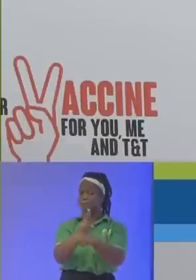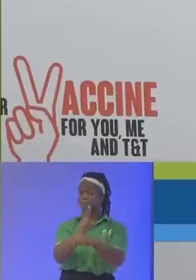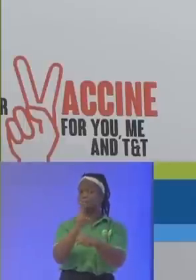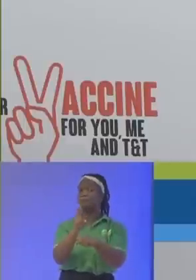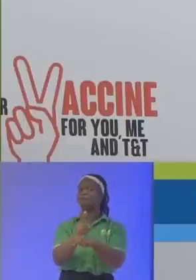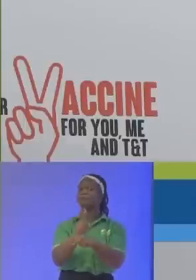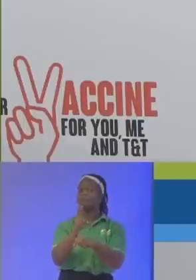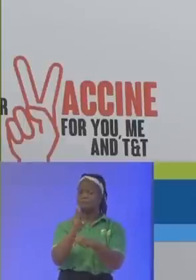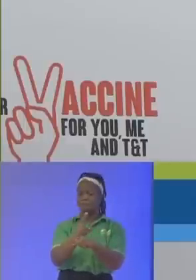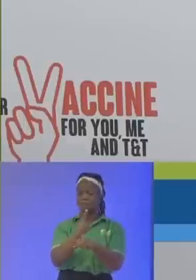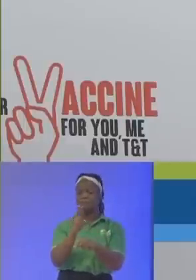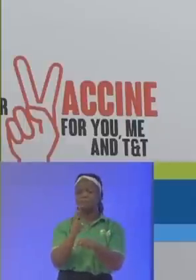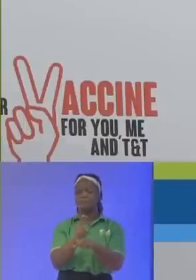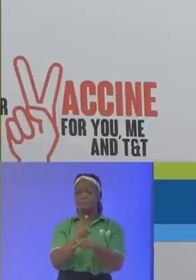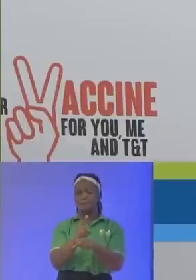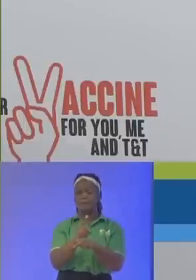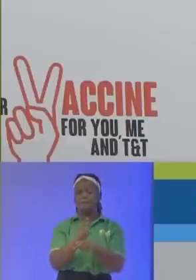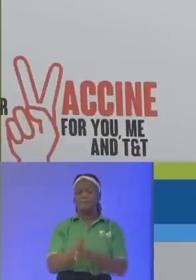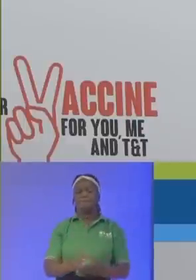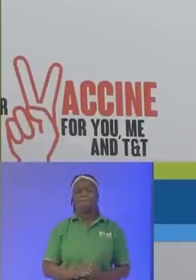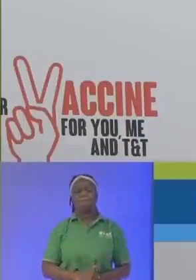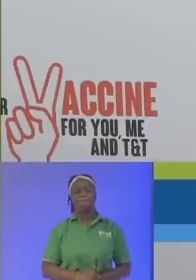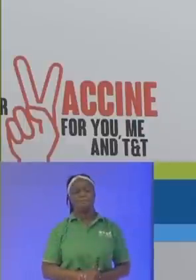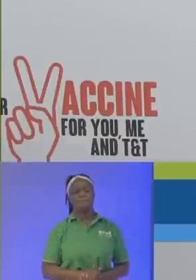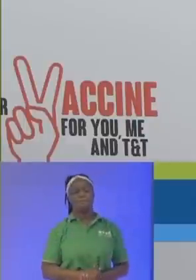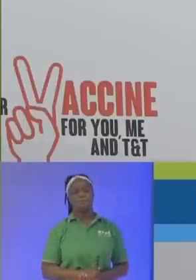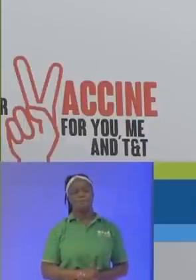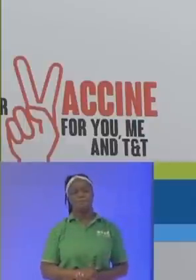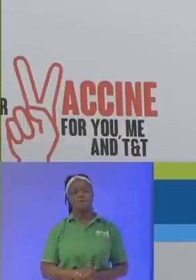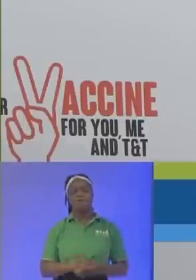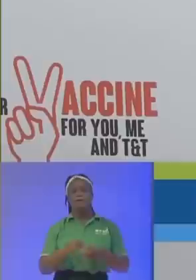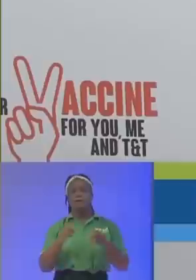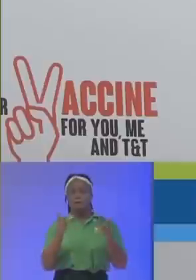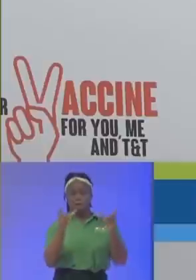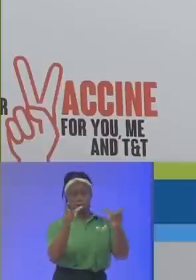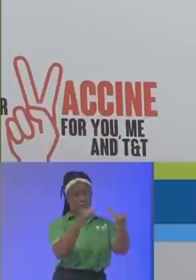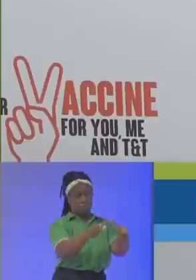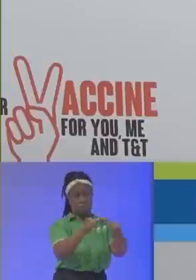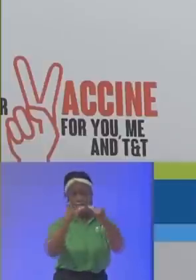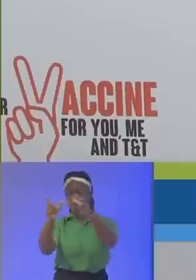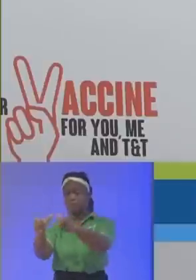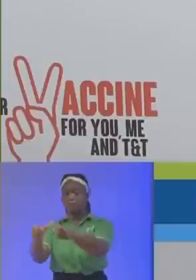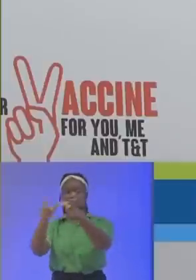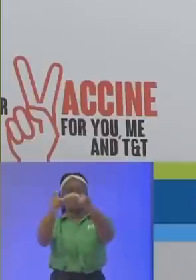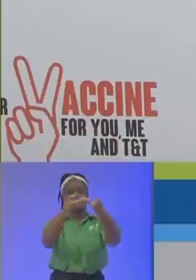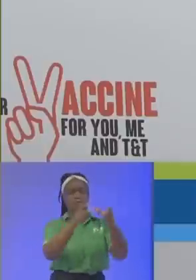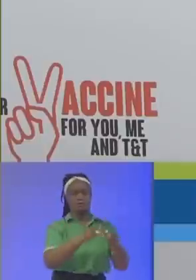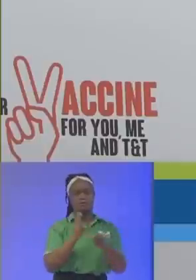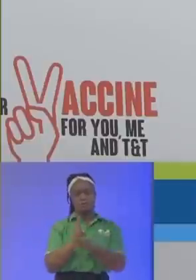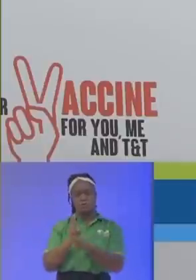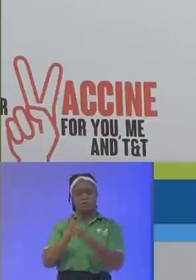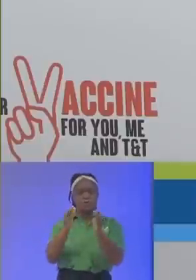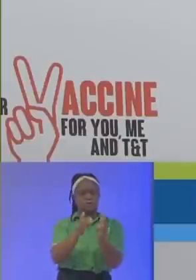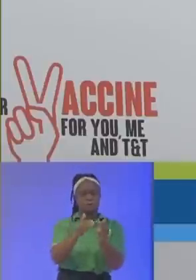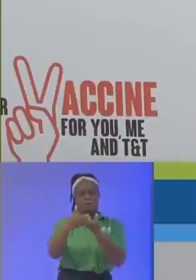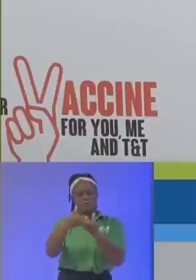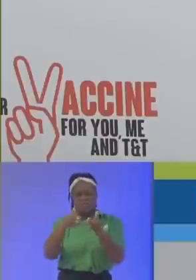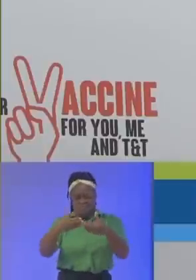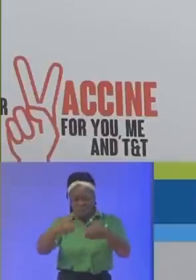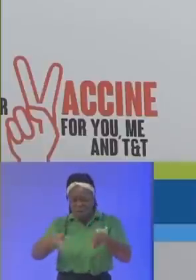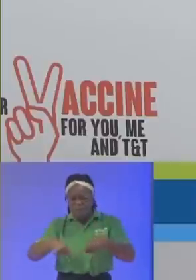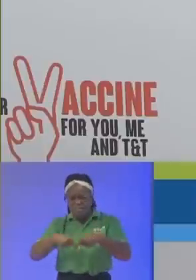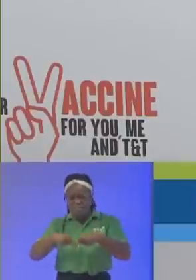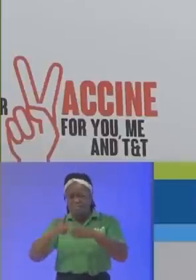We would have seen the concept of the pods. We would have seen the compliance with in terms of vaccinations and so